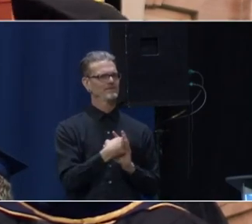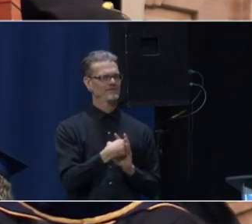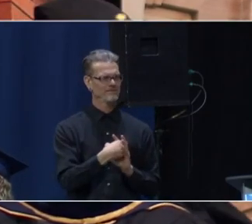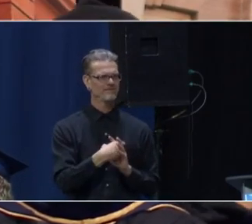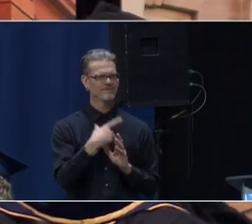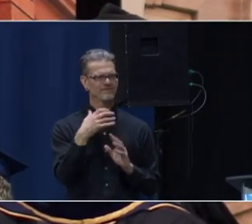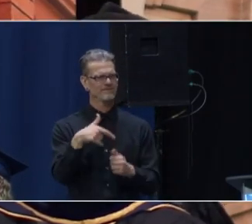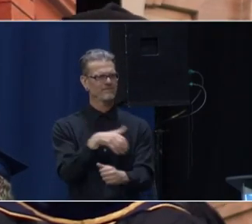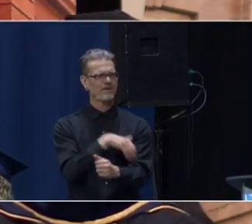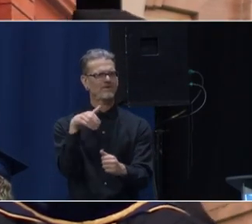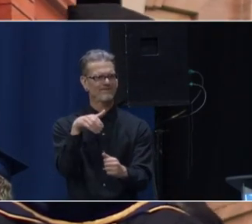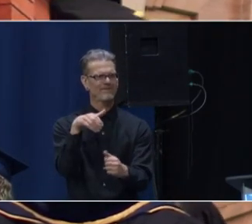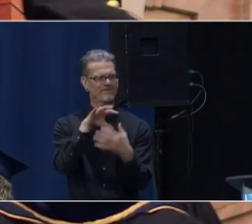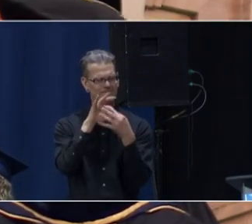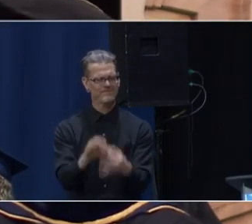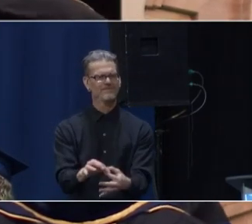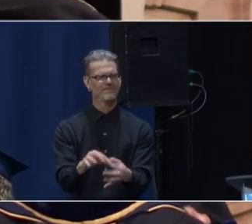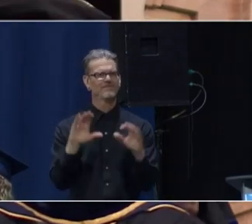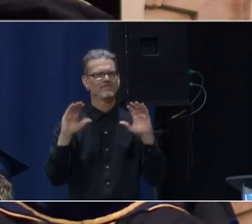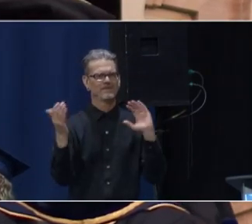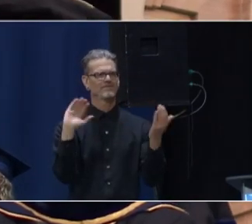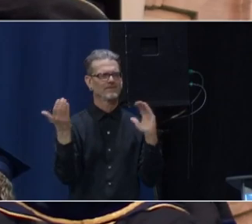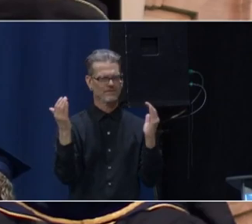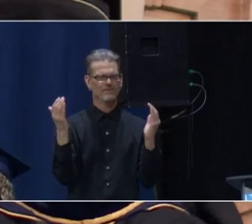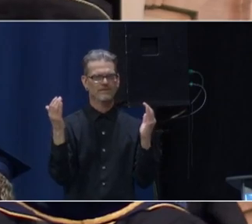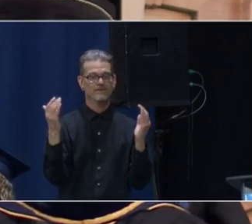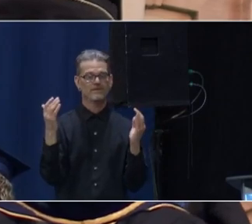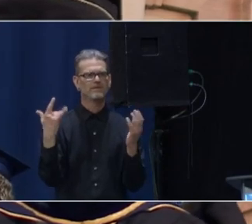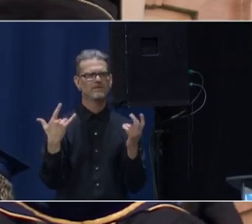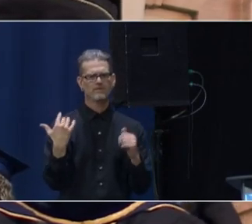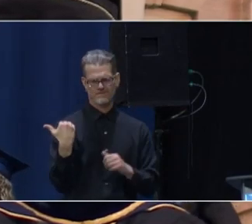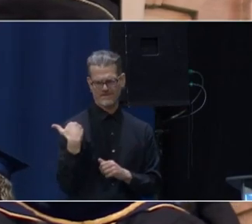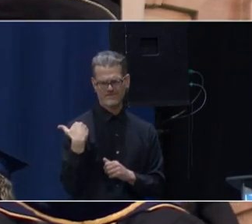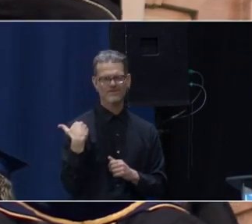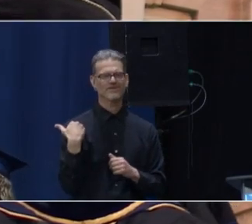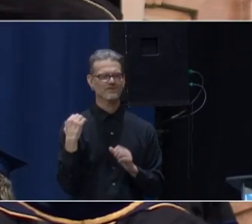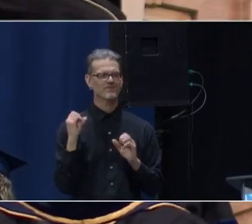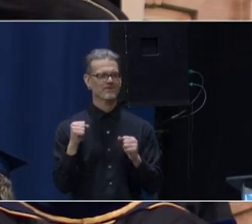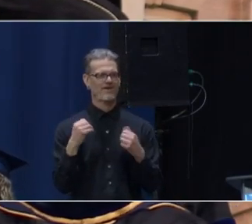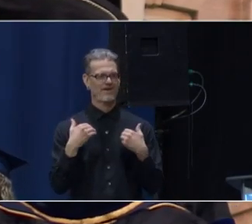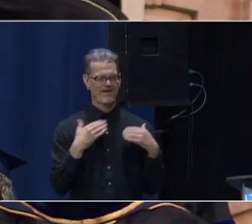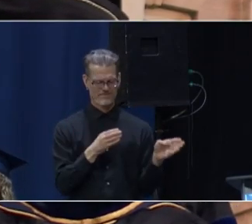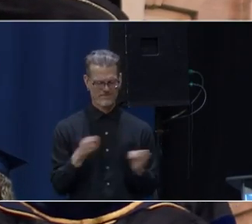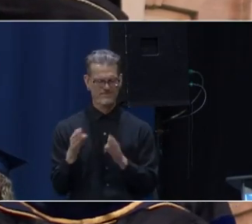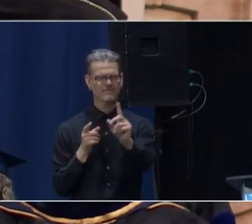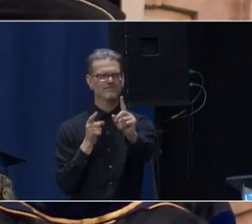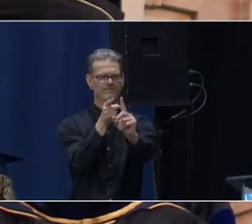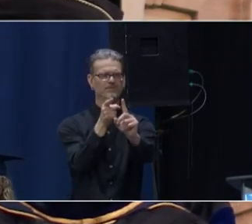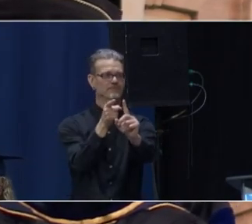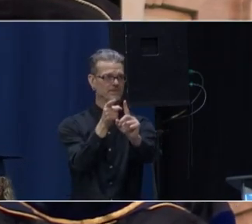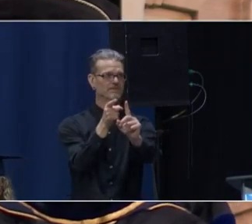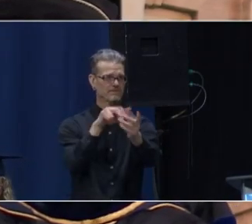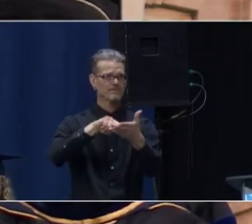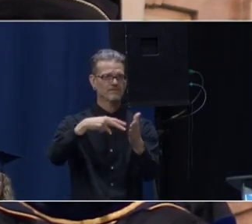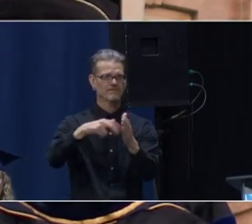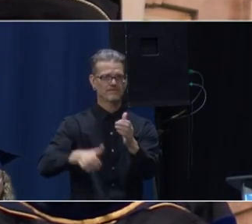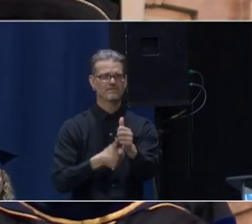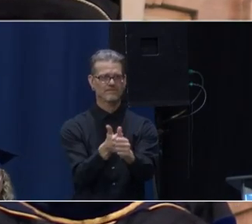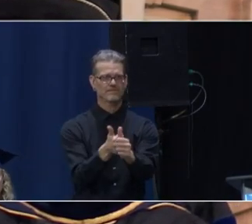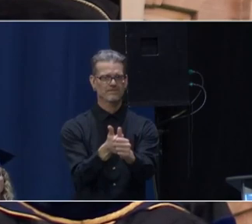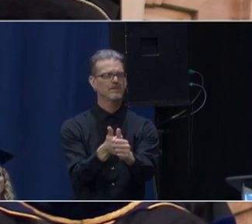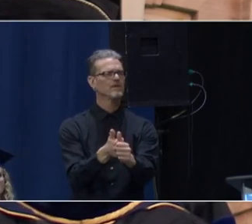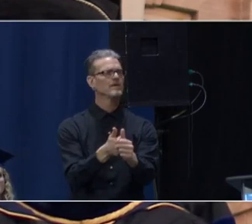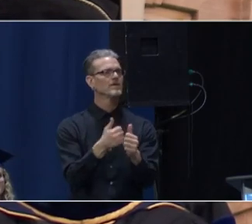a powerful, relevant metaphor, a reminder to be purposeful. As you leave here today, I hope you will take